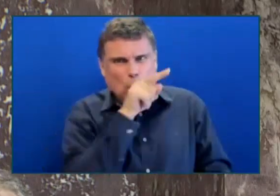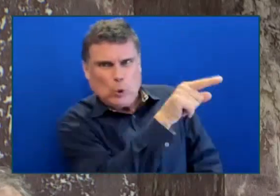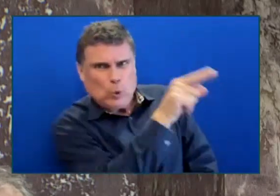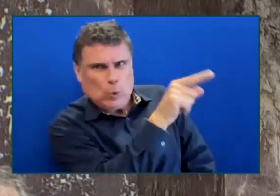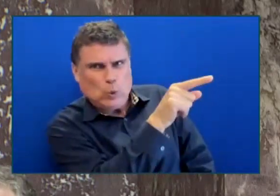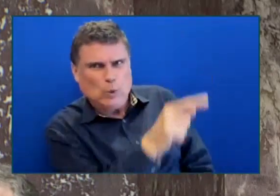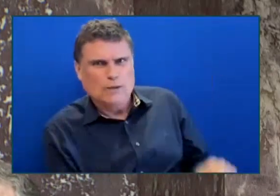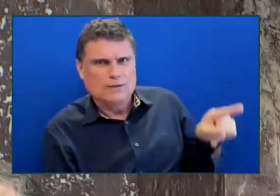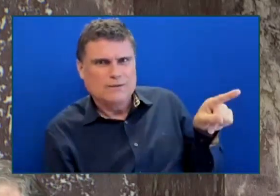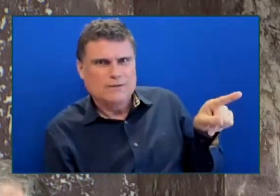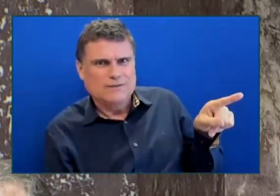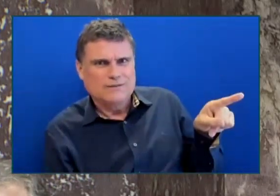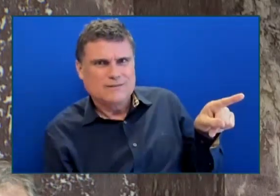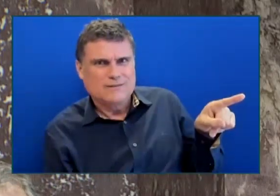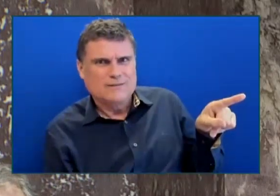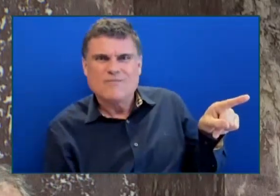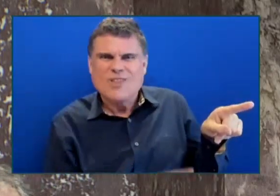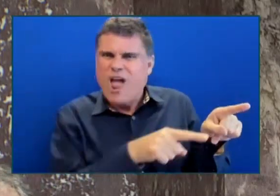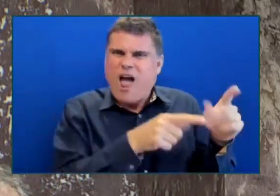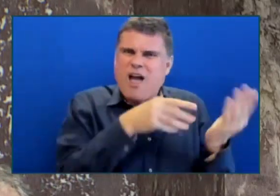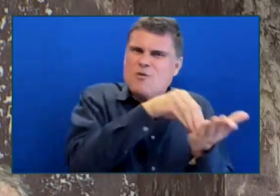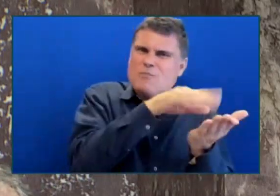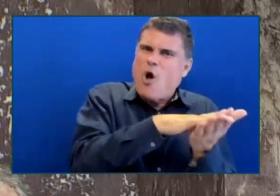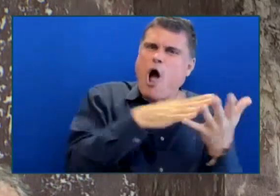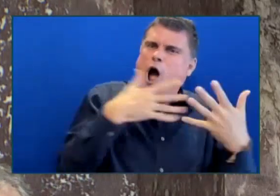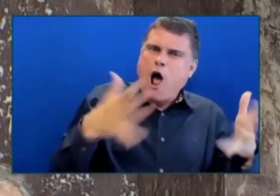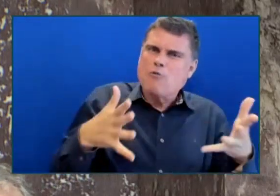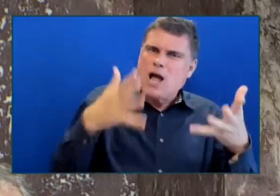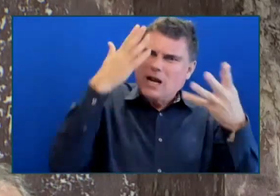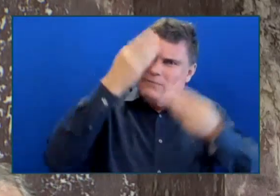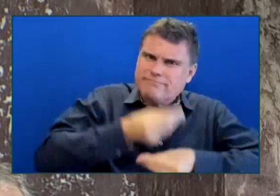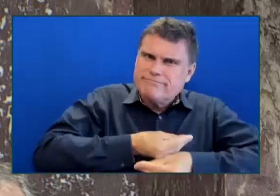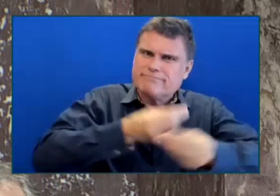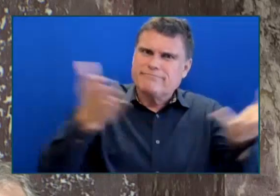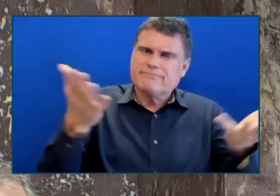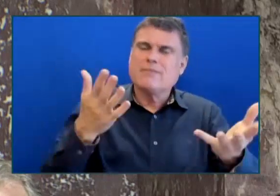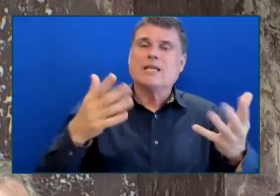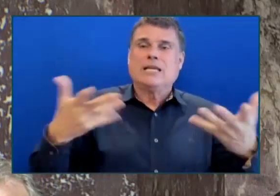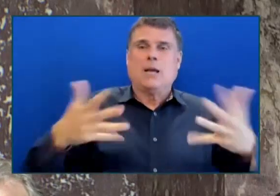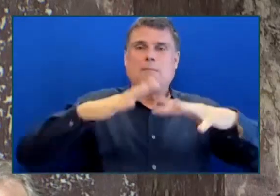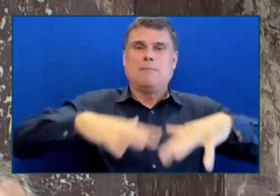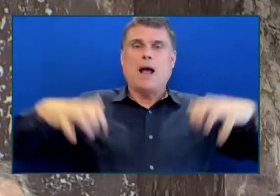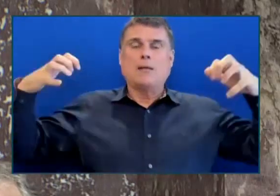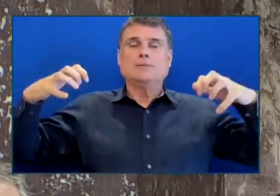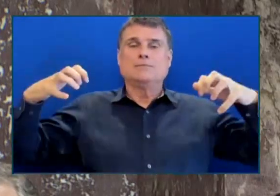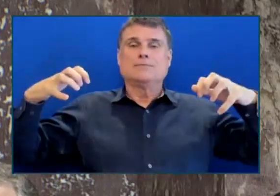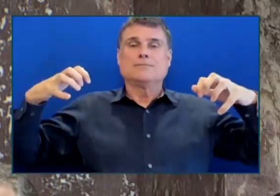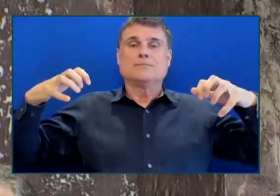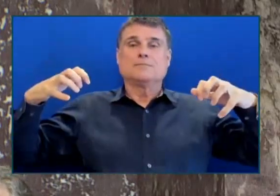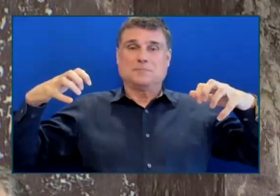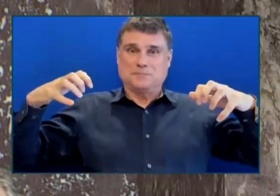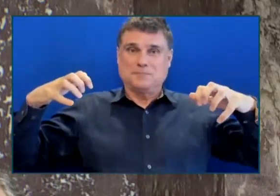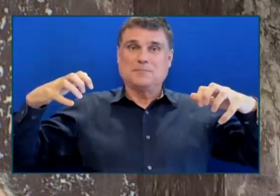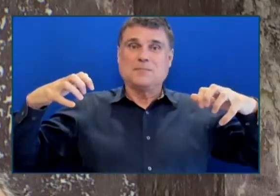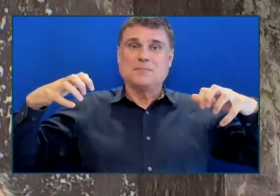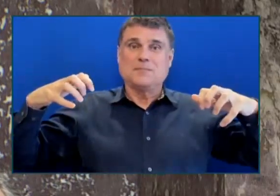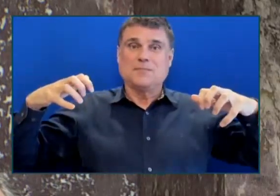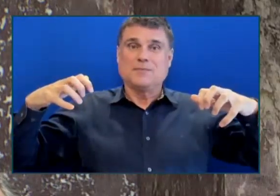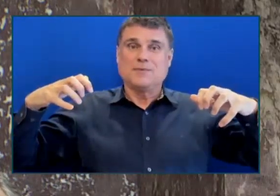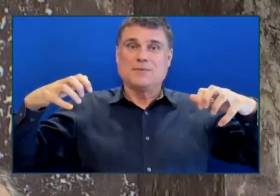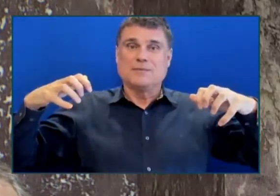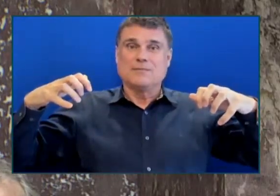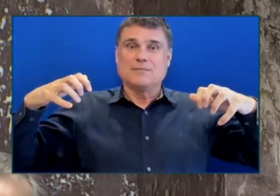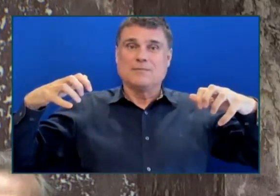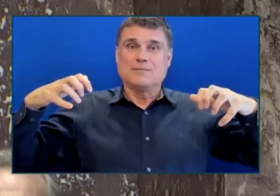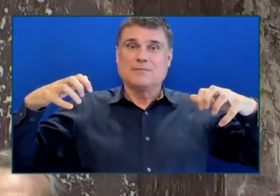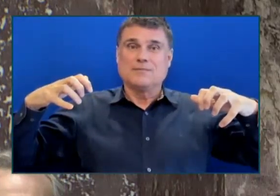a report was commissioned by the board at the time. It was not shared with the minister that was responsible at the time. The